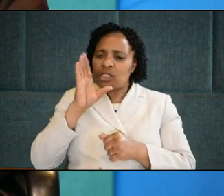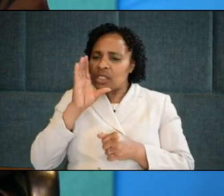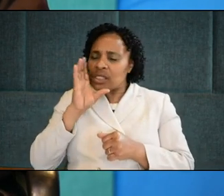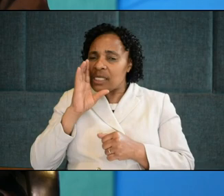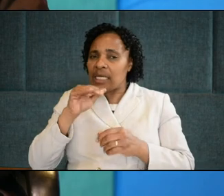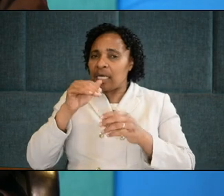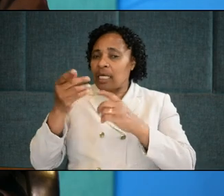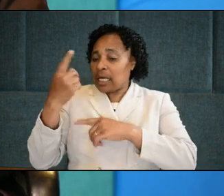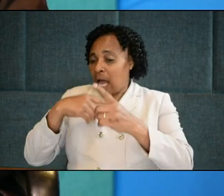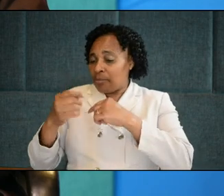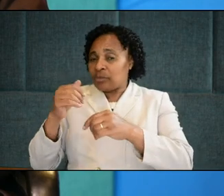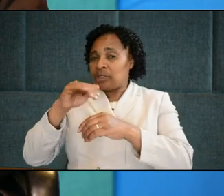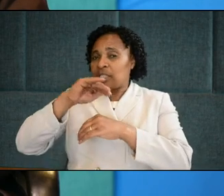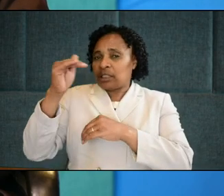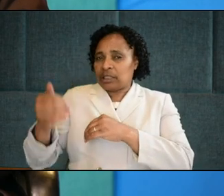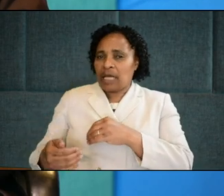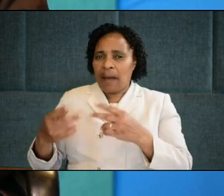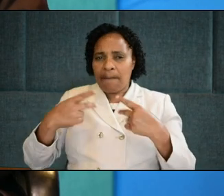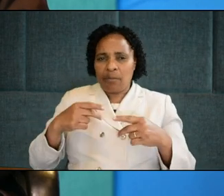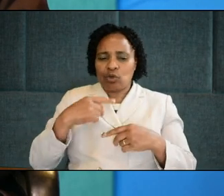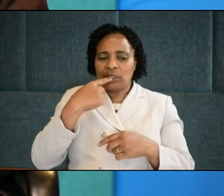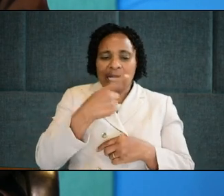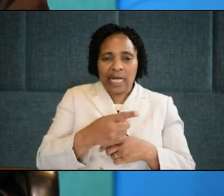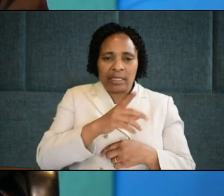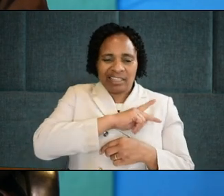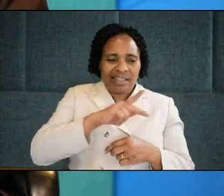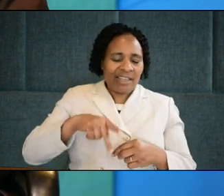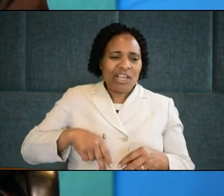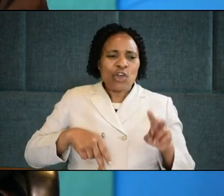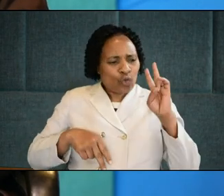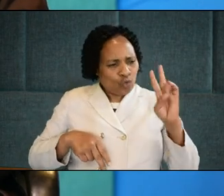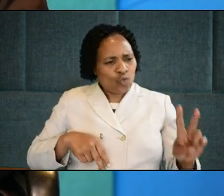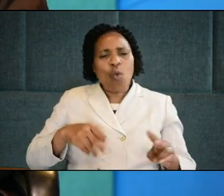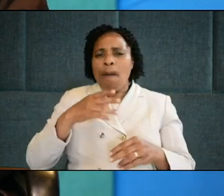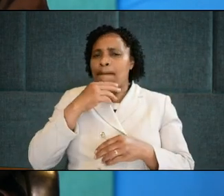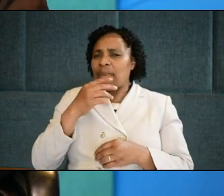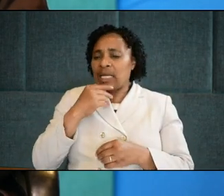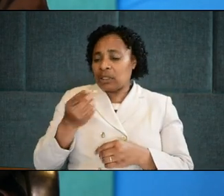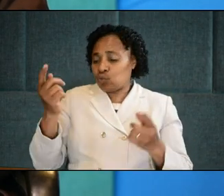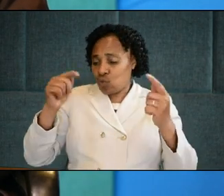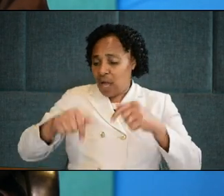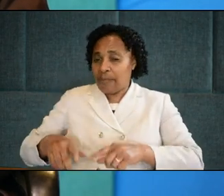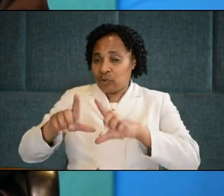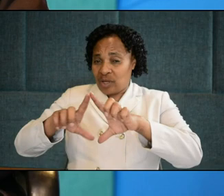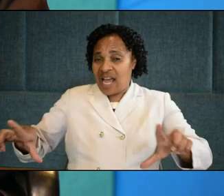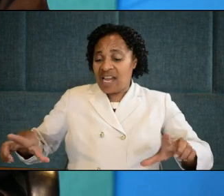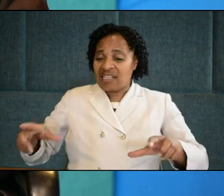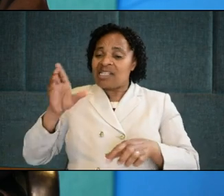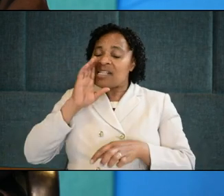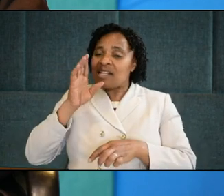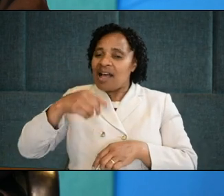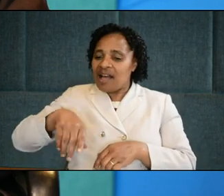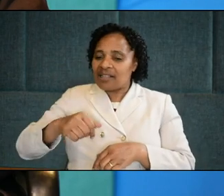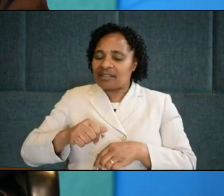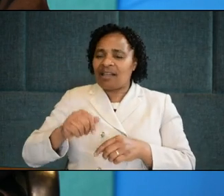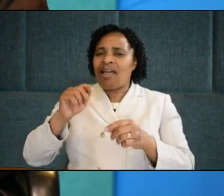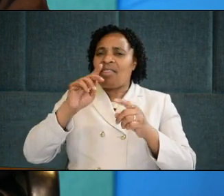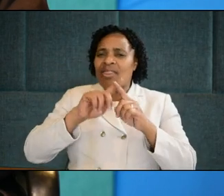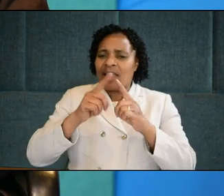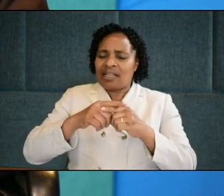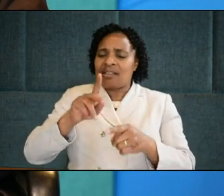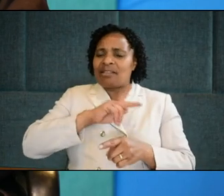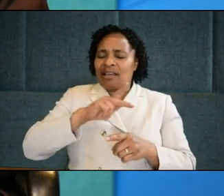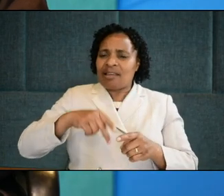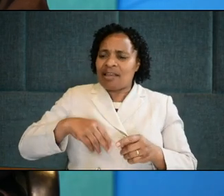city, and the people told the king that two men who came into the land to spy on us. The king sent to Rahab and told